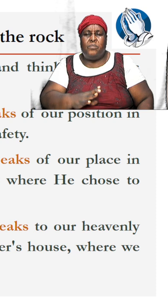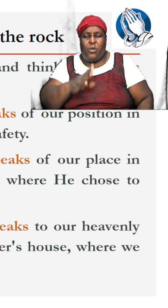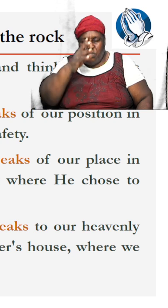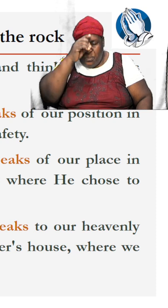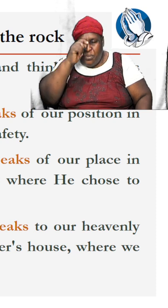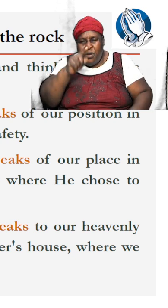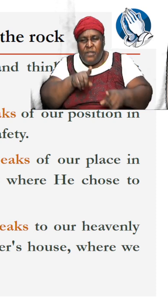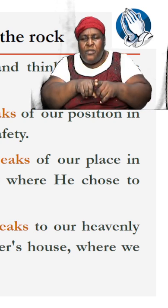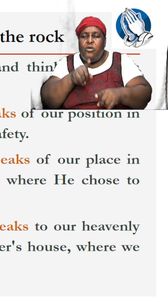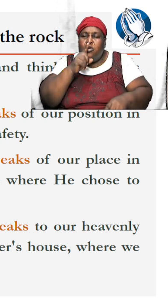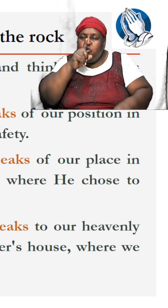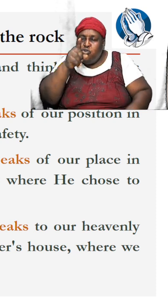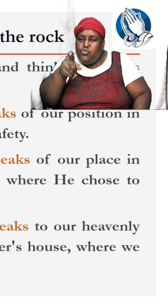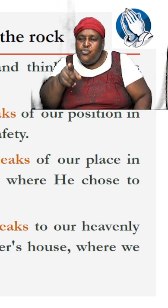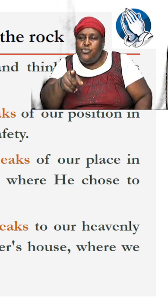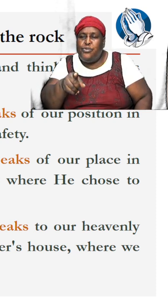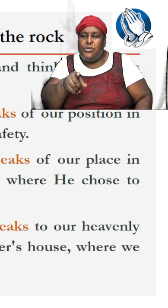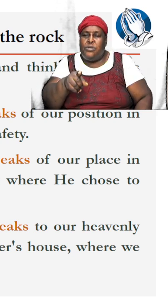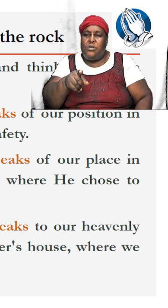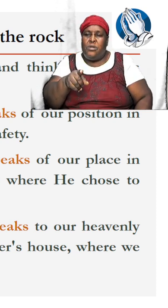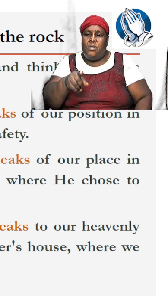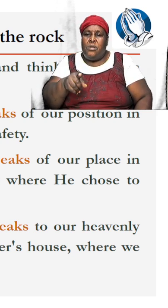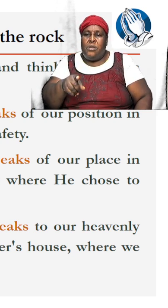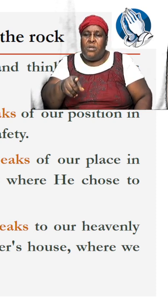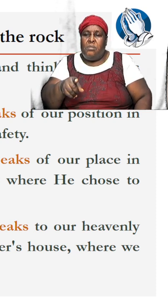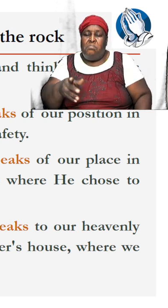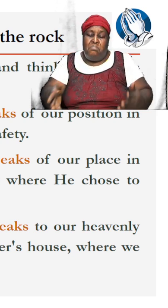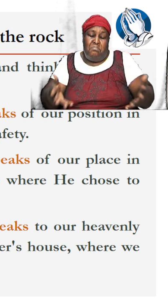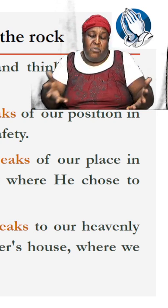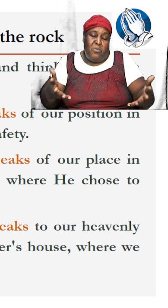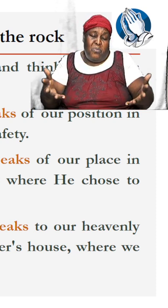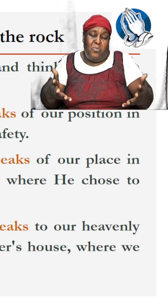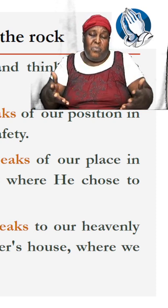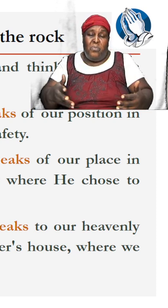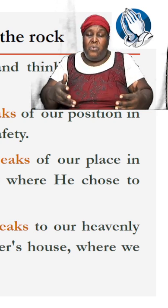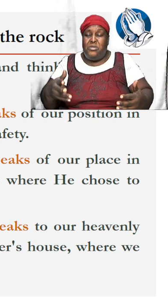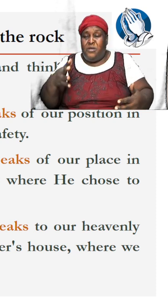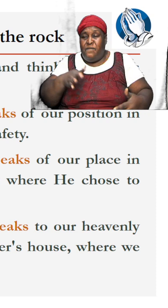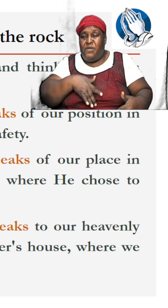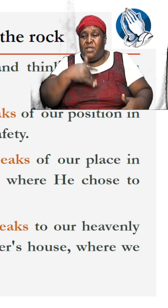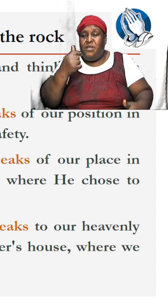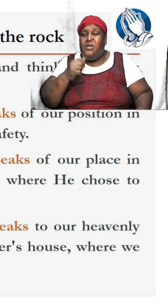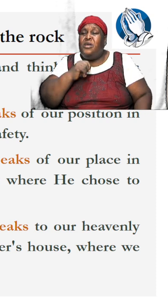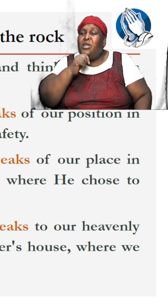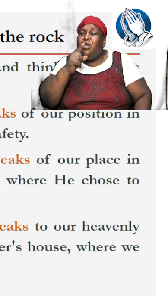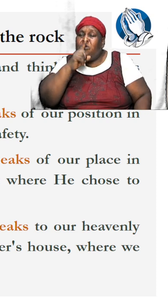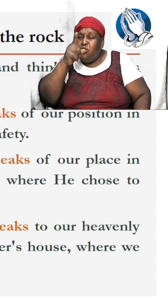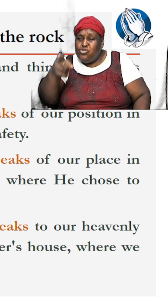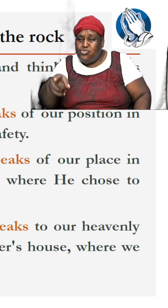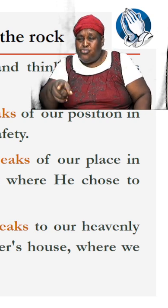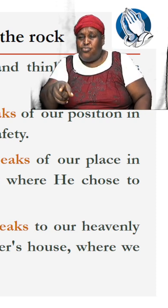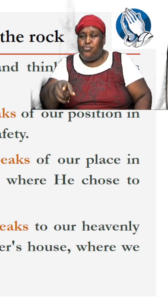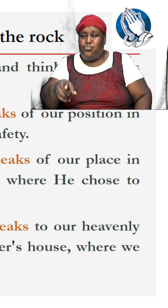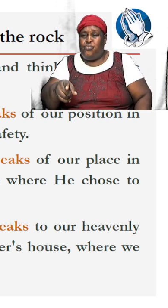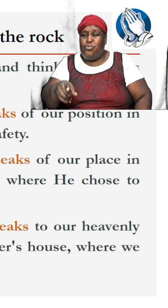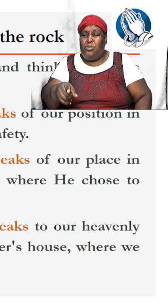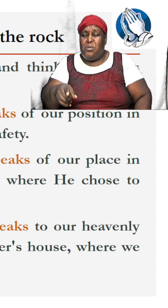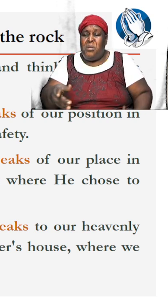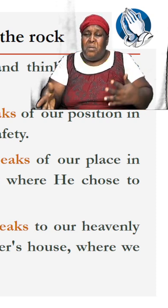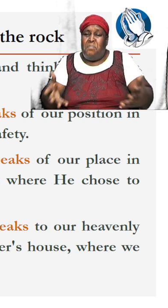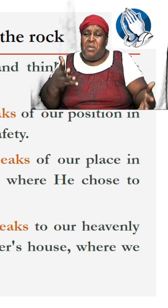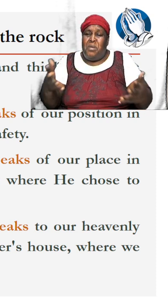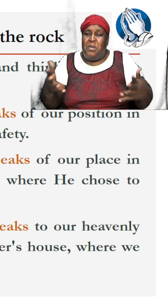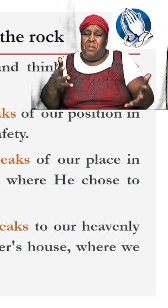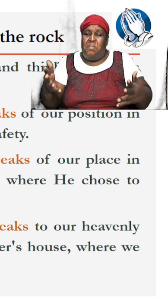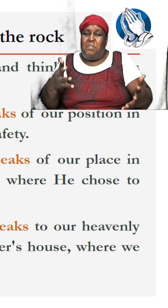the truth is, probably what you're feeling is not a true representation. It's